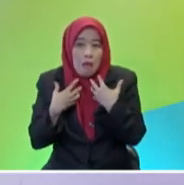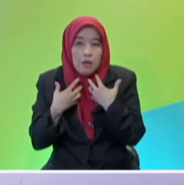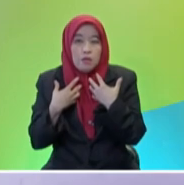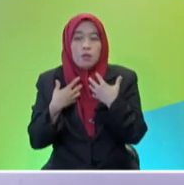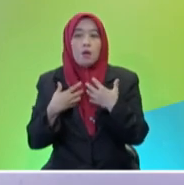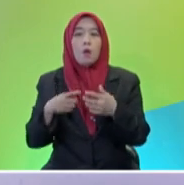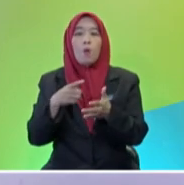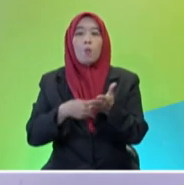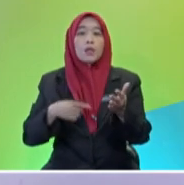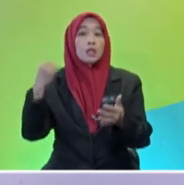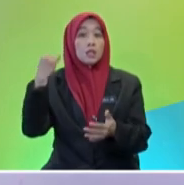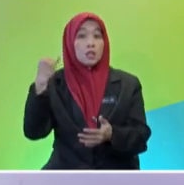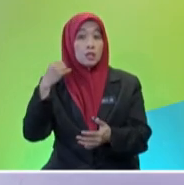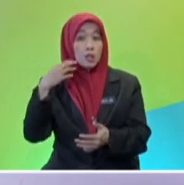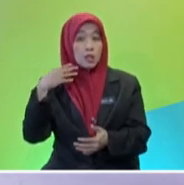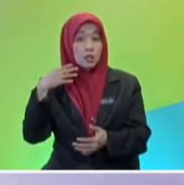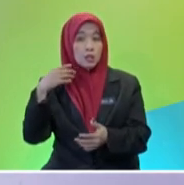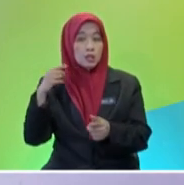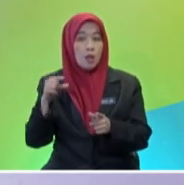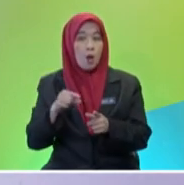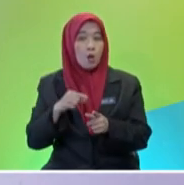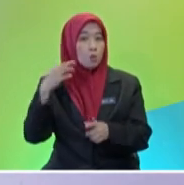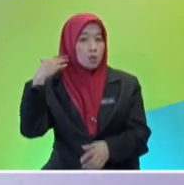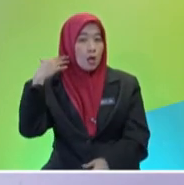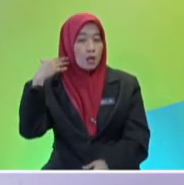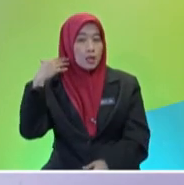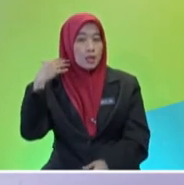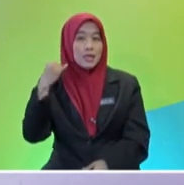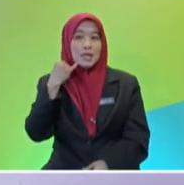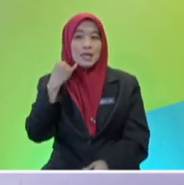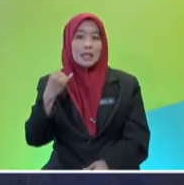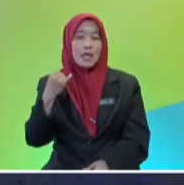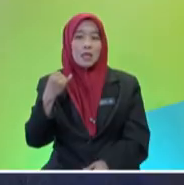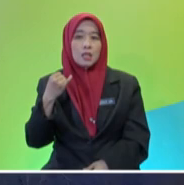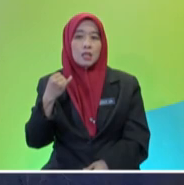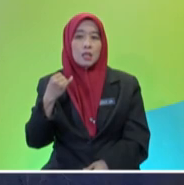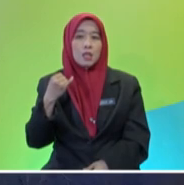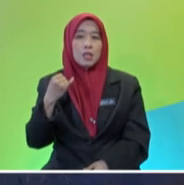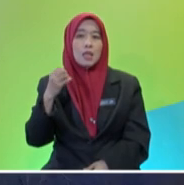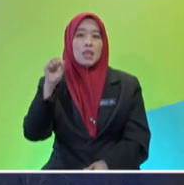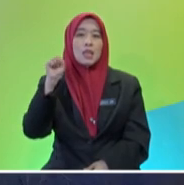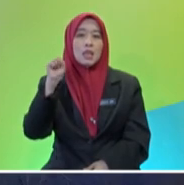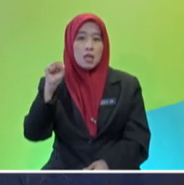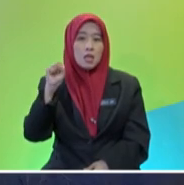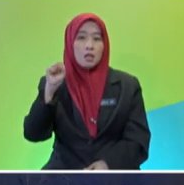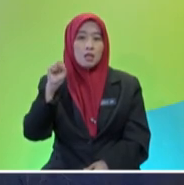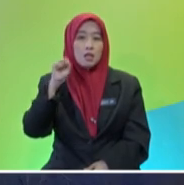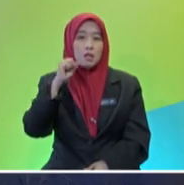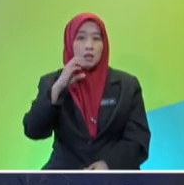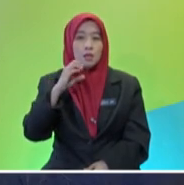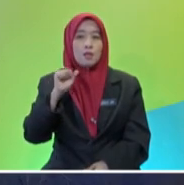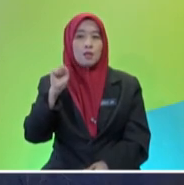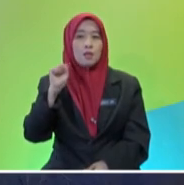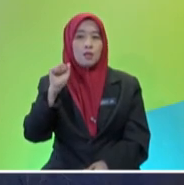the initial letter? What's the initial sound? It's an S. So the sound is s as well. Okay. S. S.